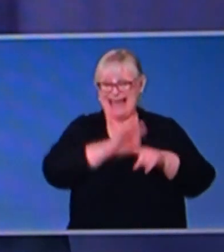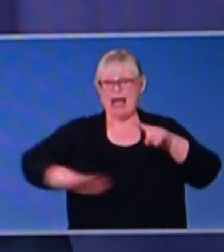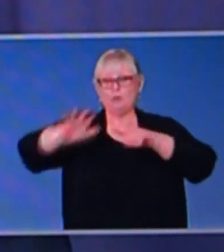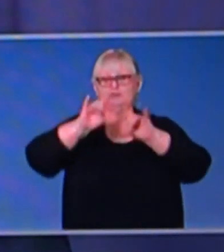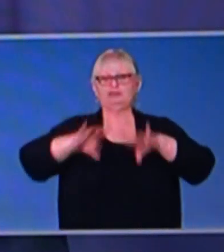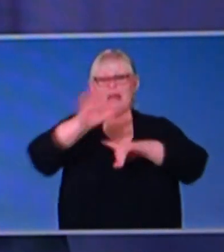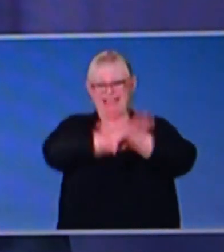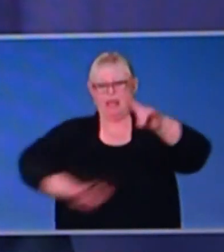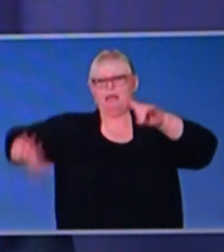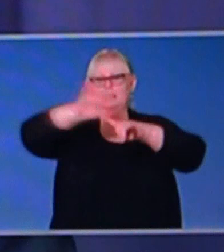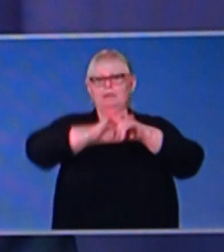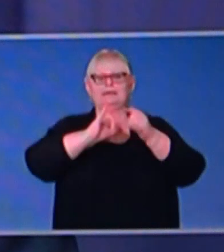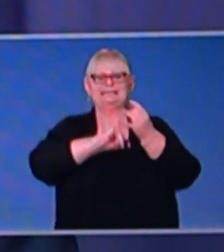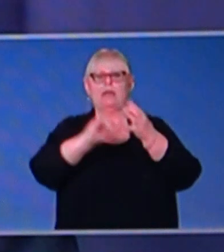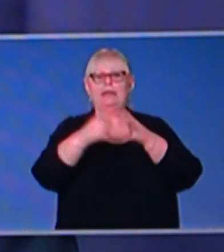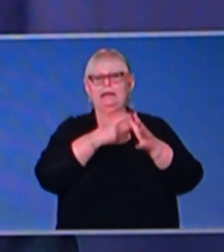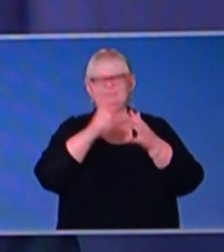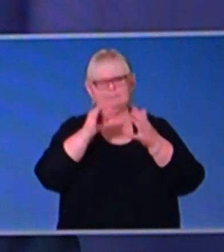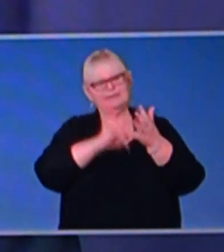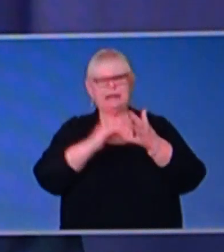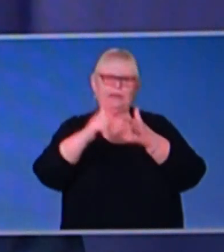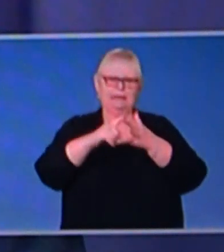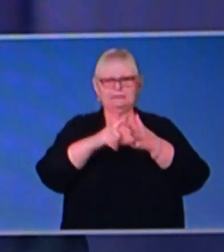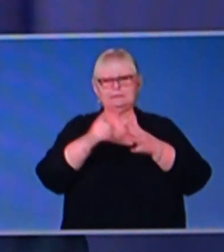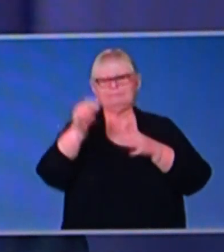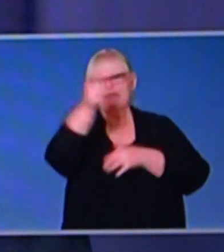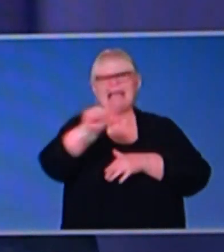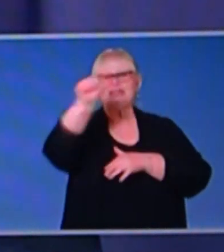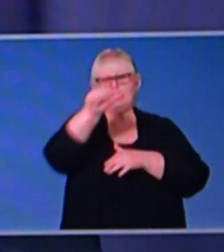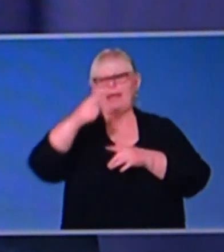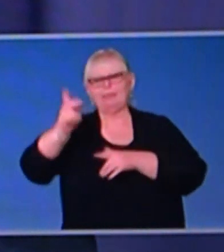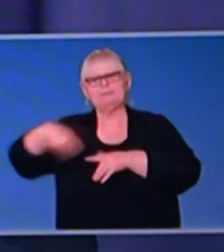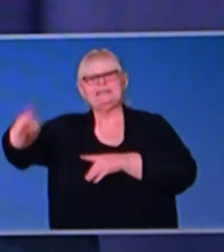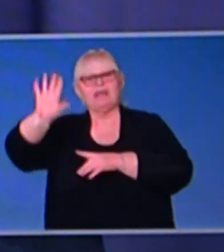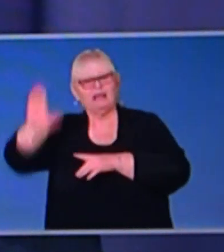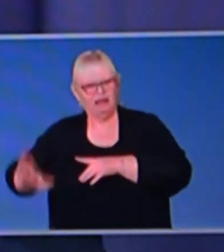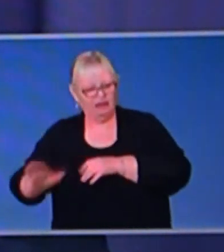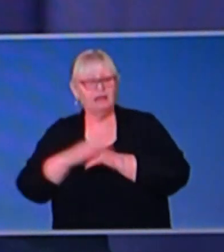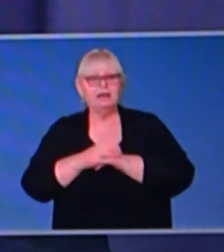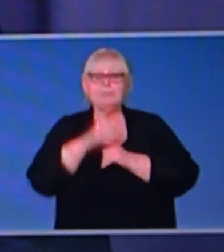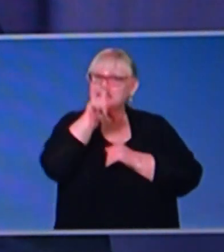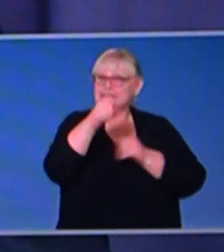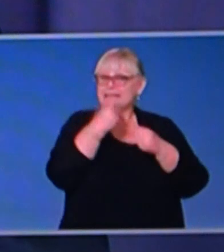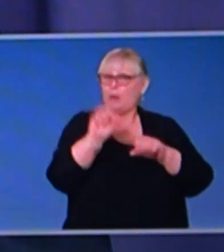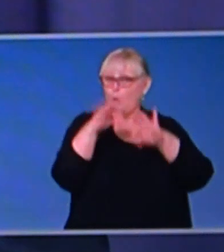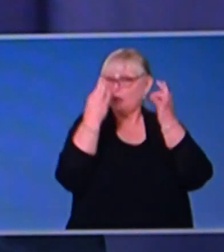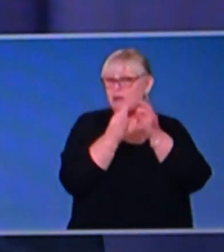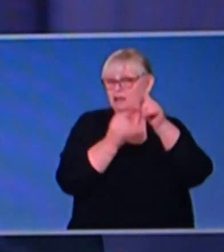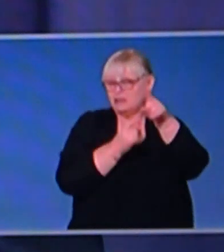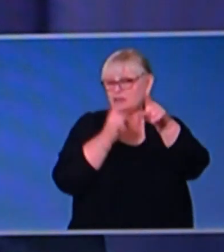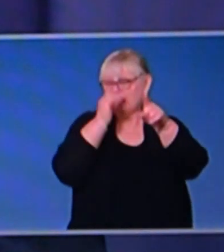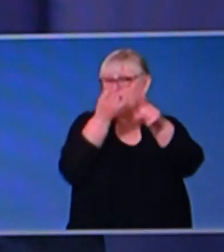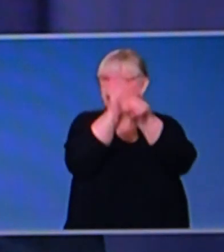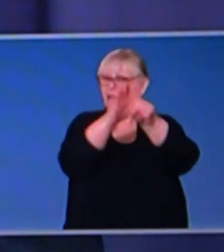in Southeast Asia and in the Southwest Pacific. But it's an organisation like any that can learn